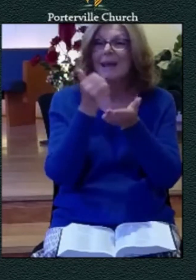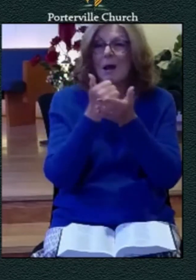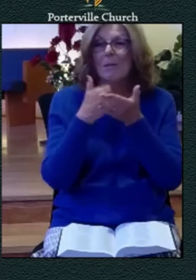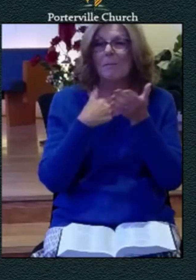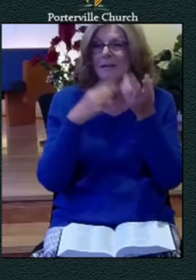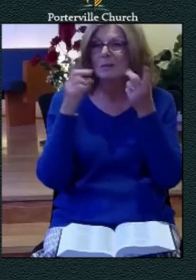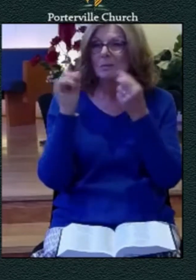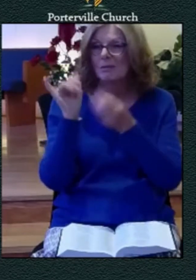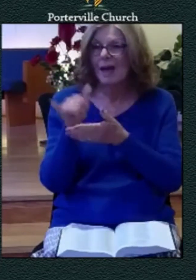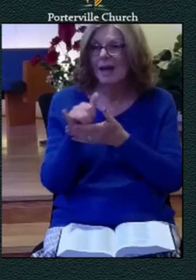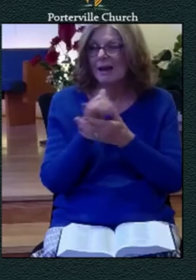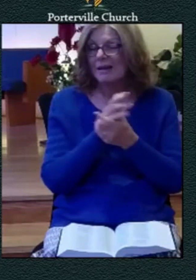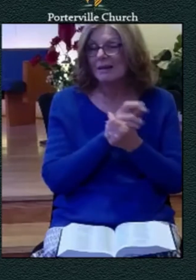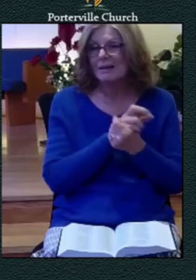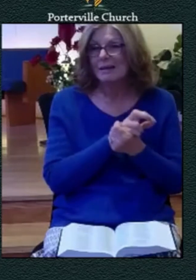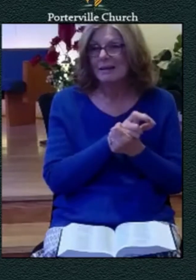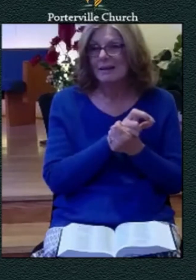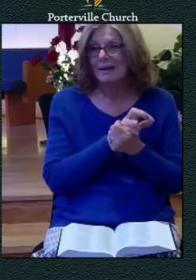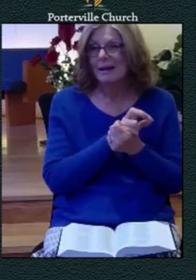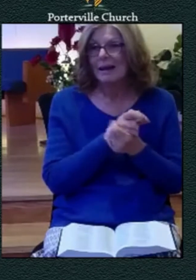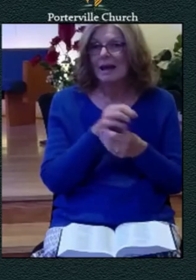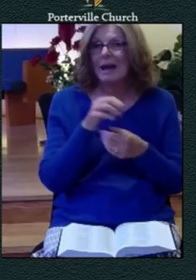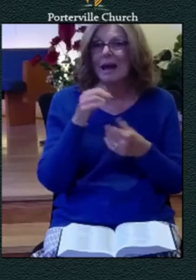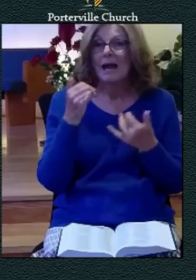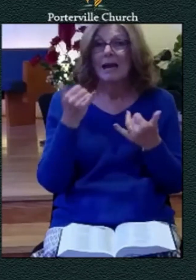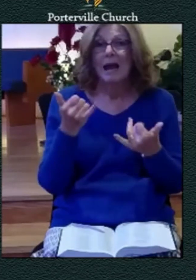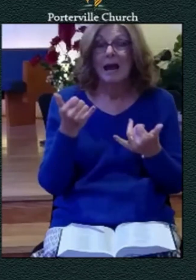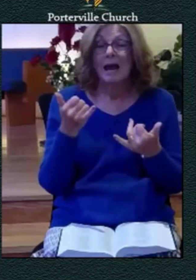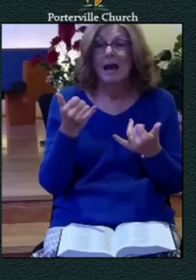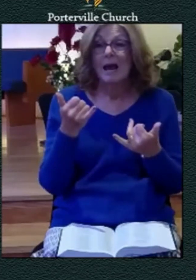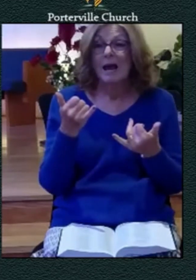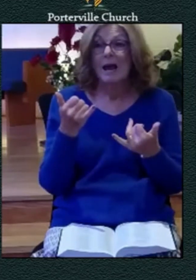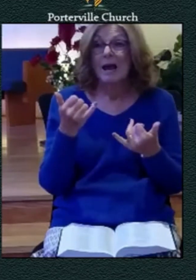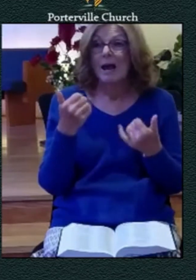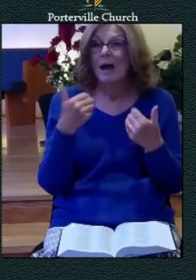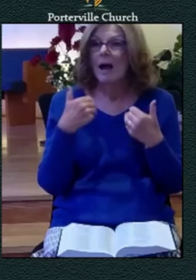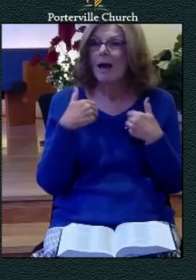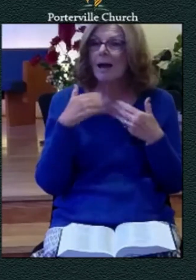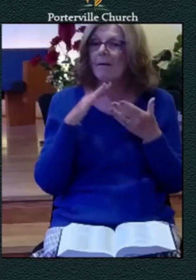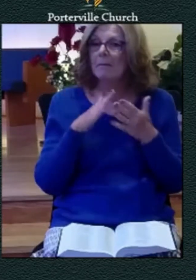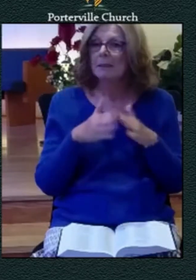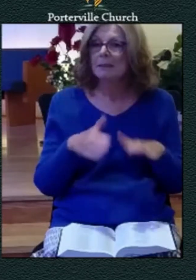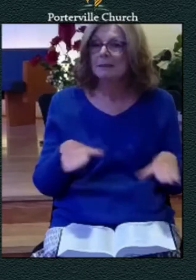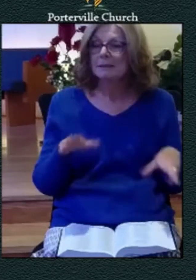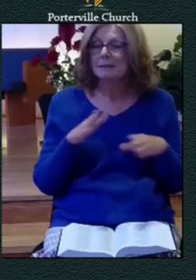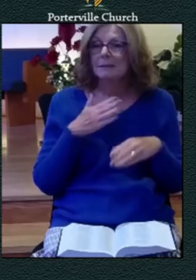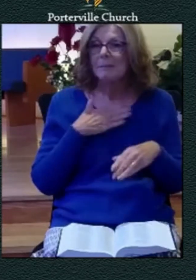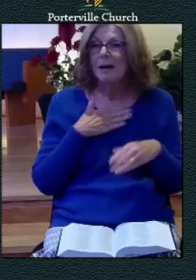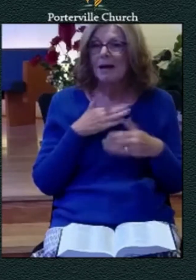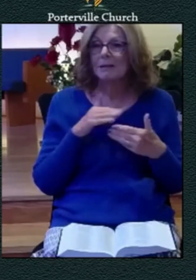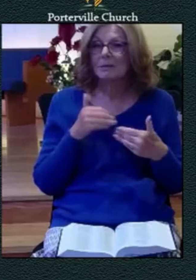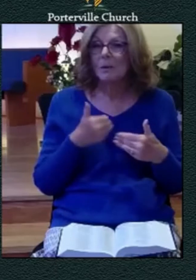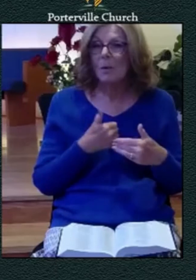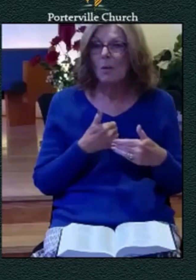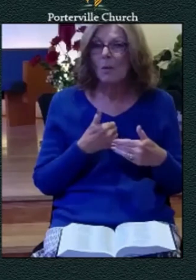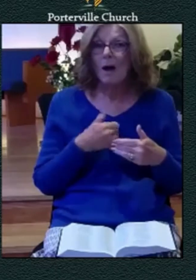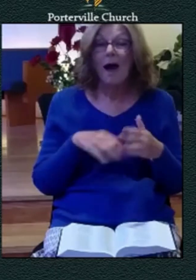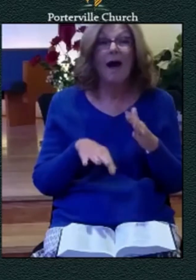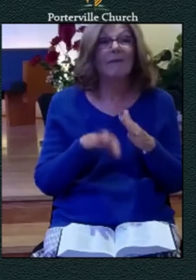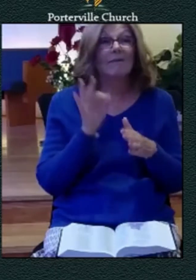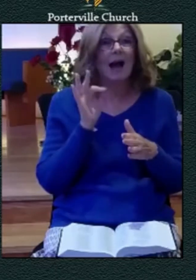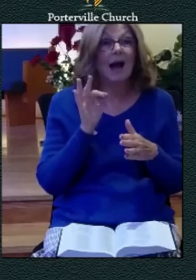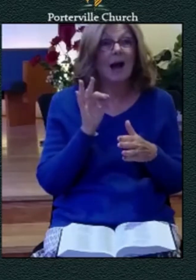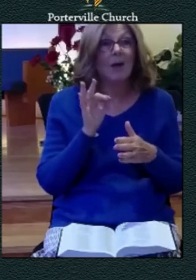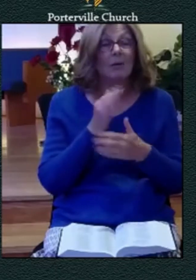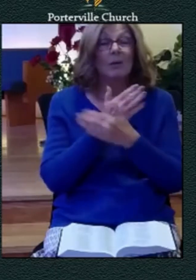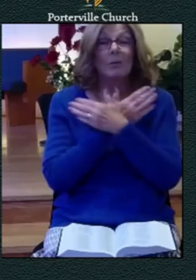and a peace came in to my soul i found the rest i was so hungry for